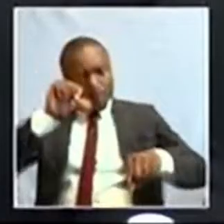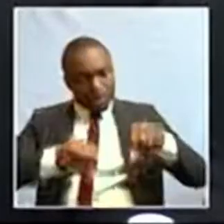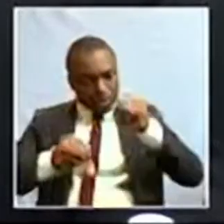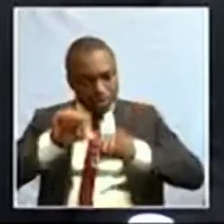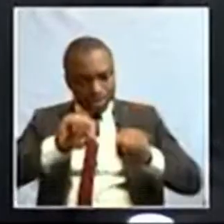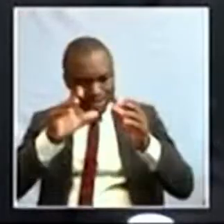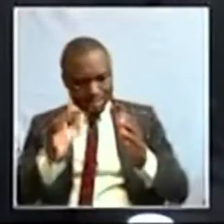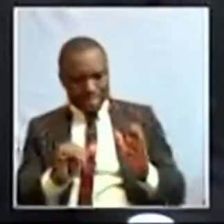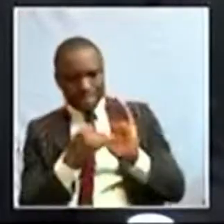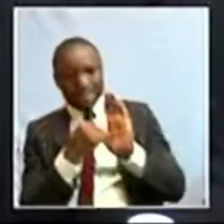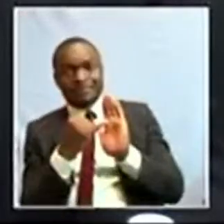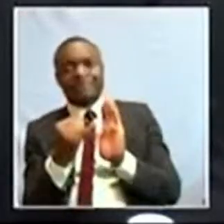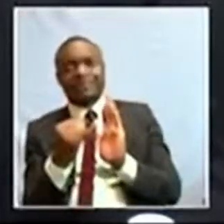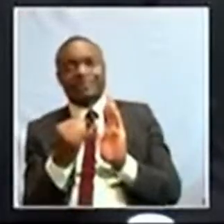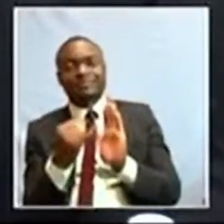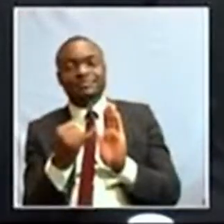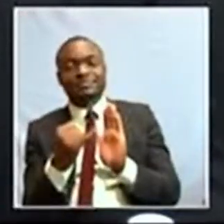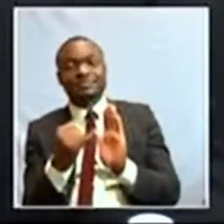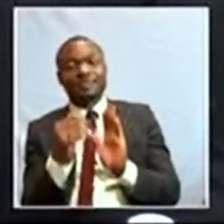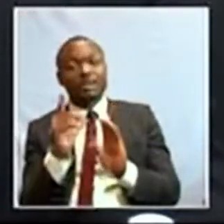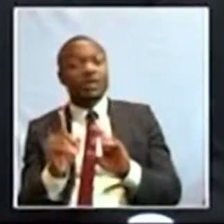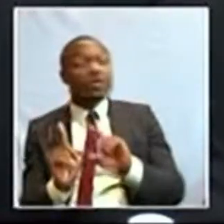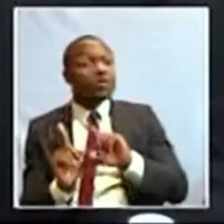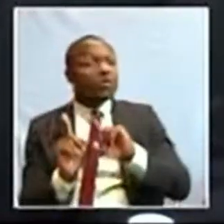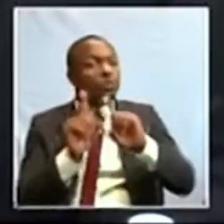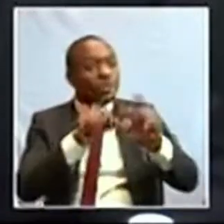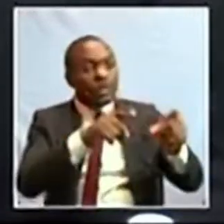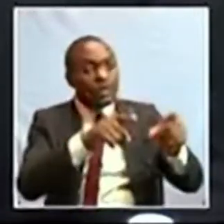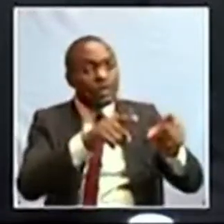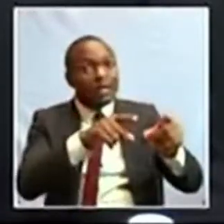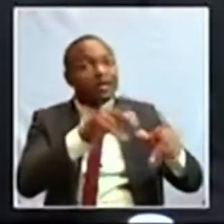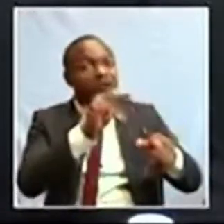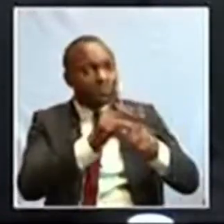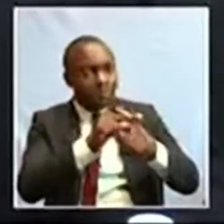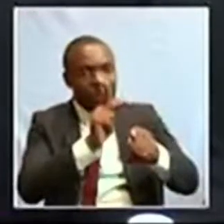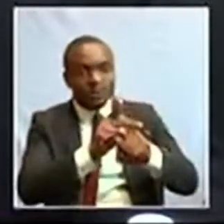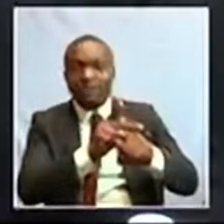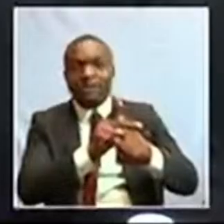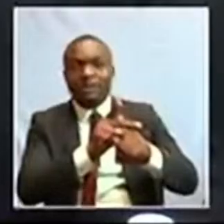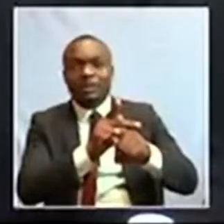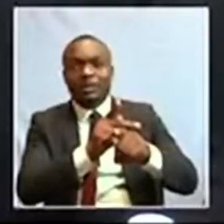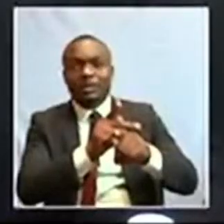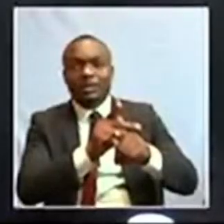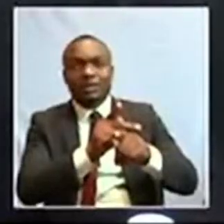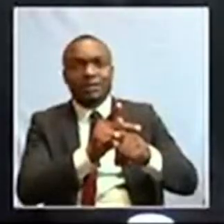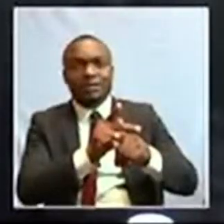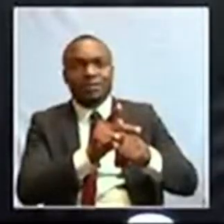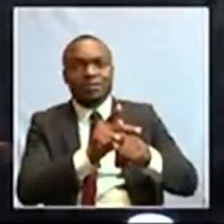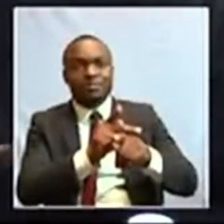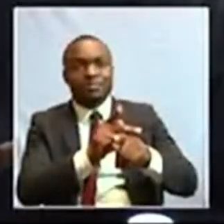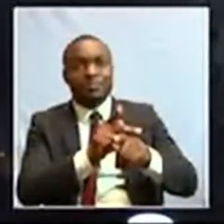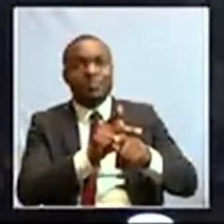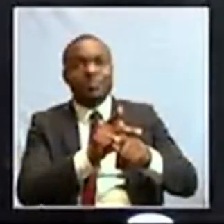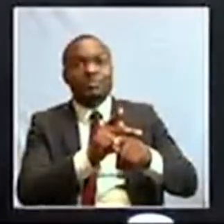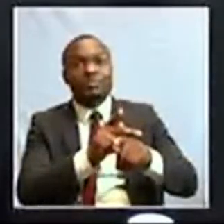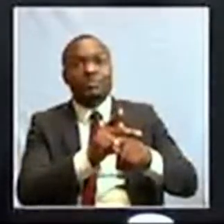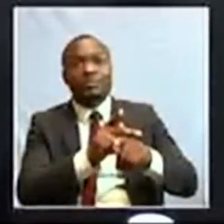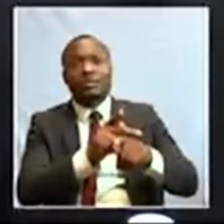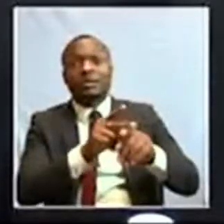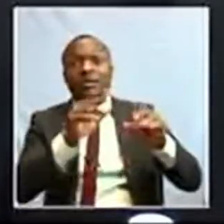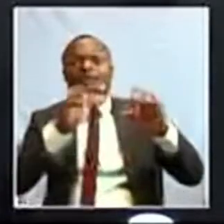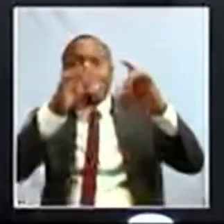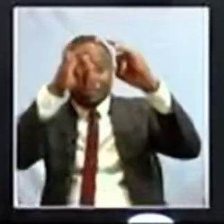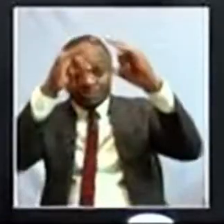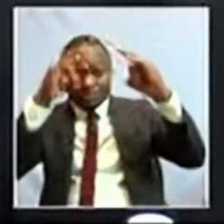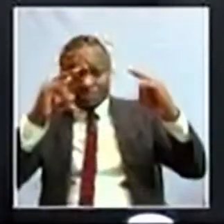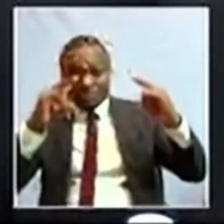queried. So they went to the garage only to find the motor vehicle was not there. So